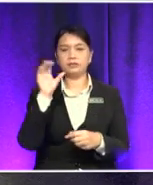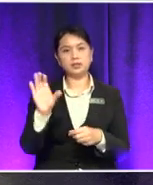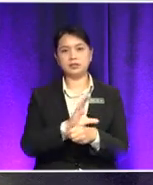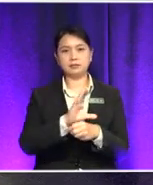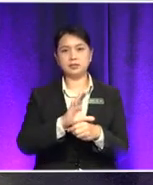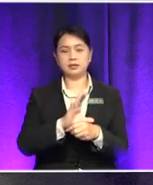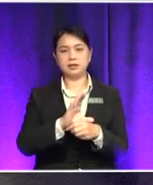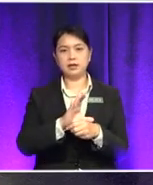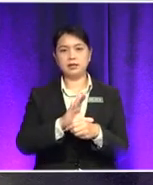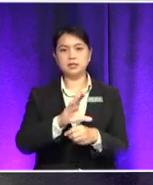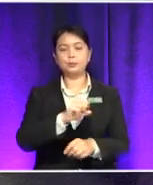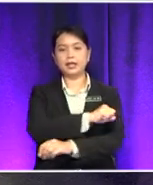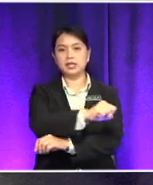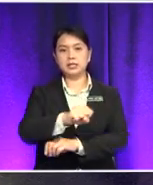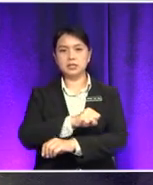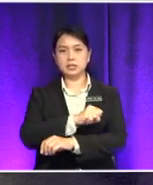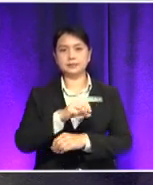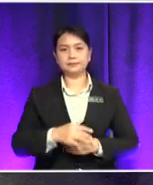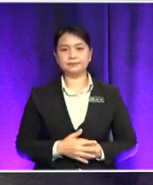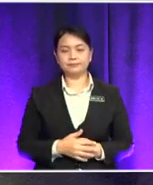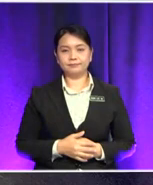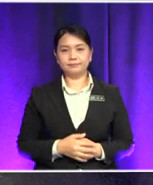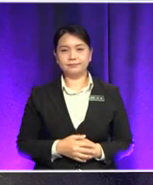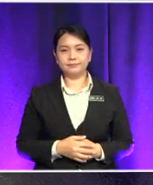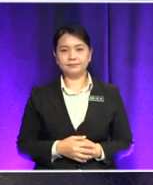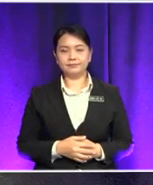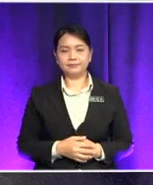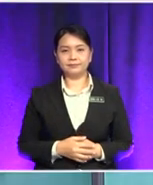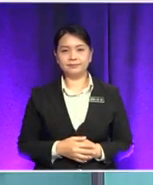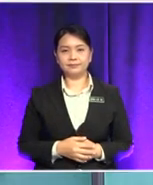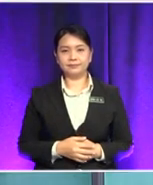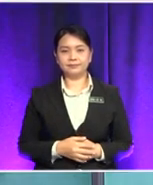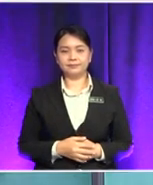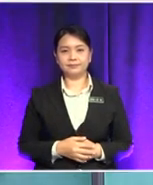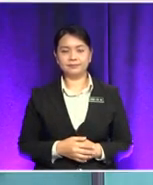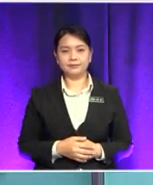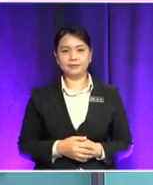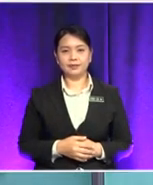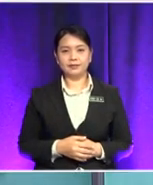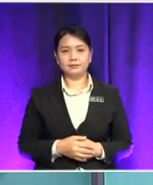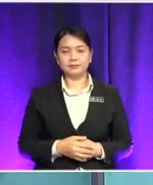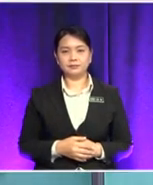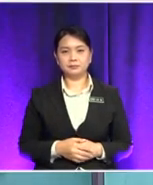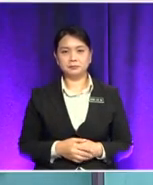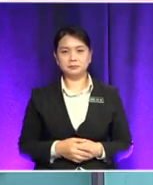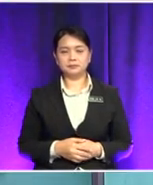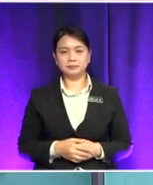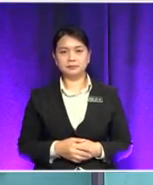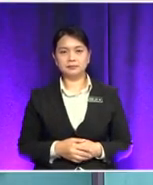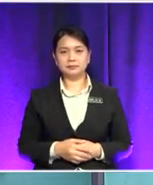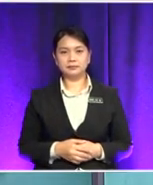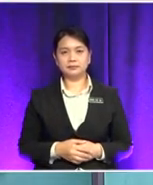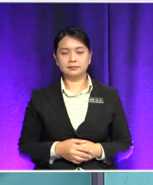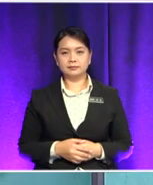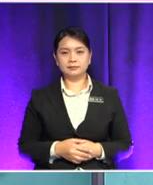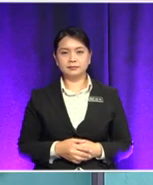it around there, right? So, good one. So the authorities maybe can add more rubbish bin. Good job. More